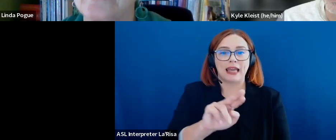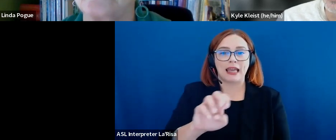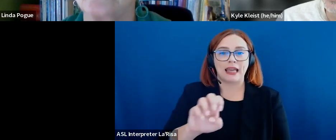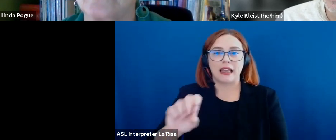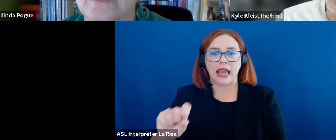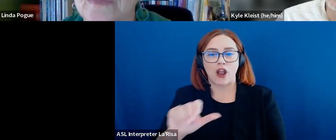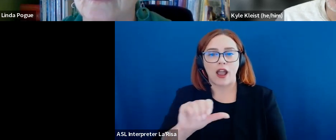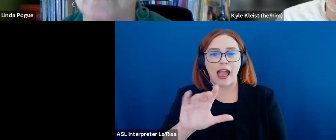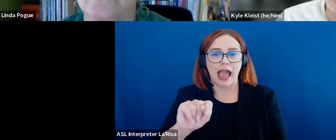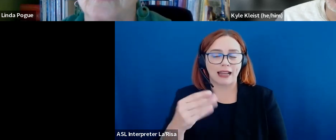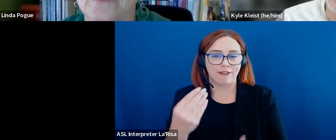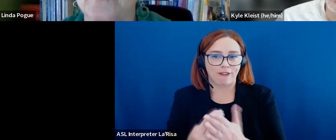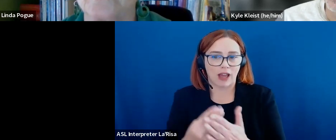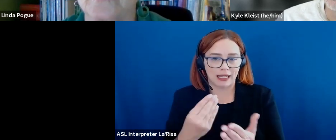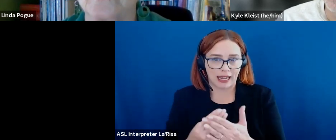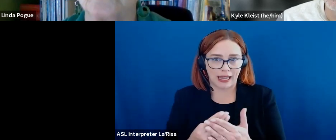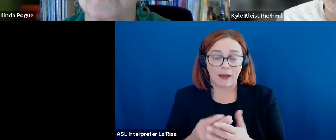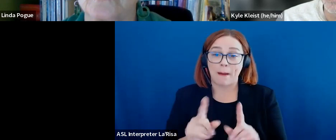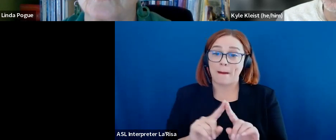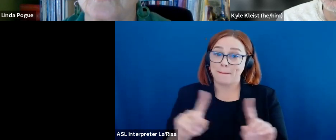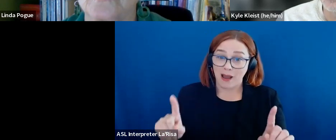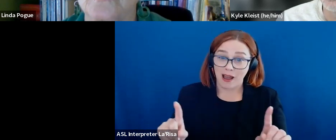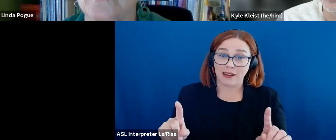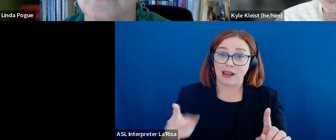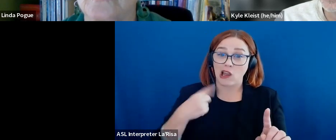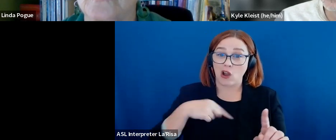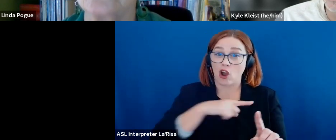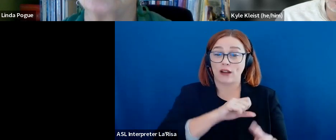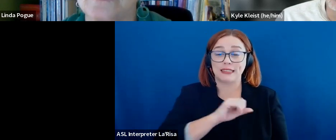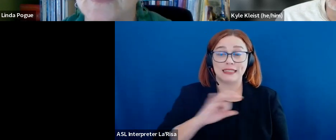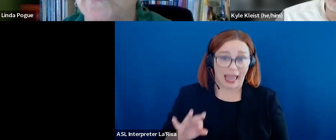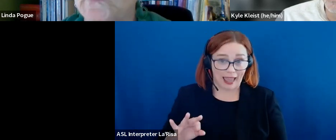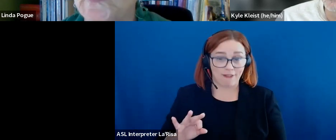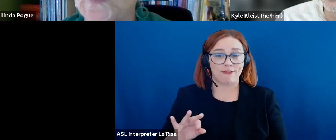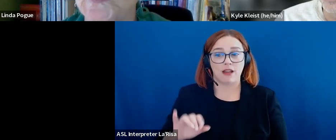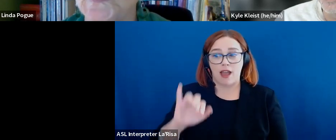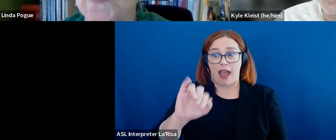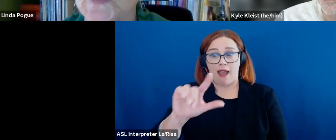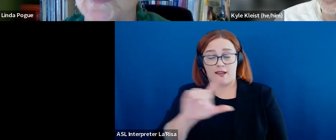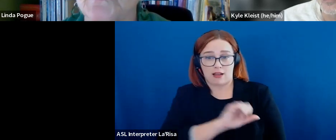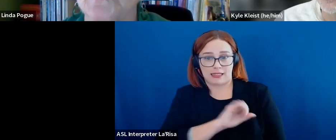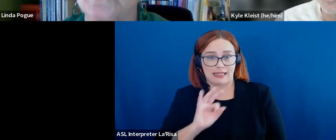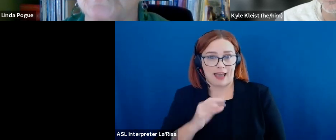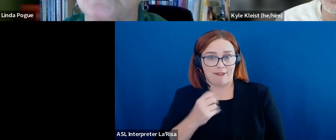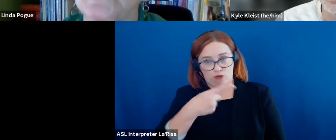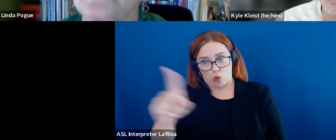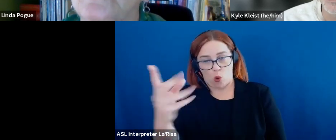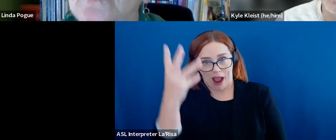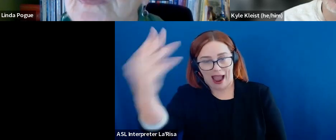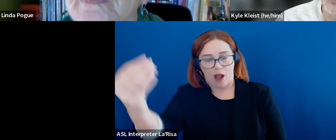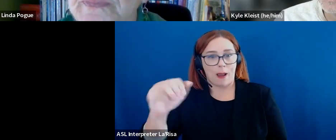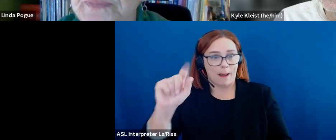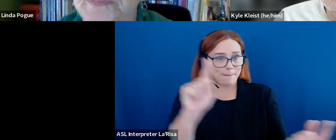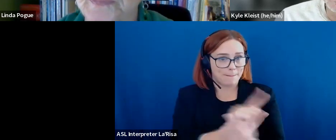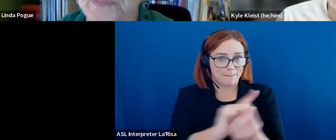as well. I mean, getting out there and meeting the needs of people who needed that CARES Act funding during the